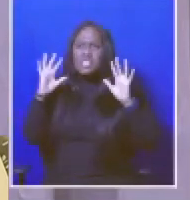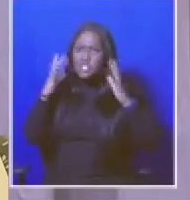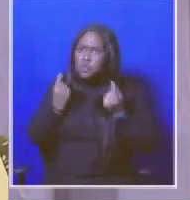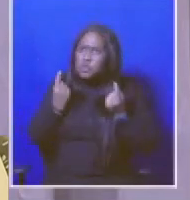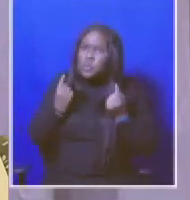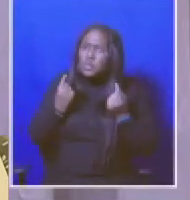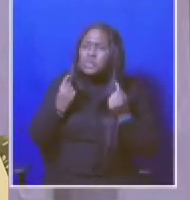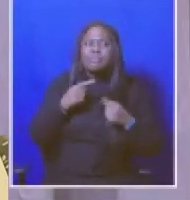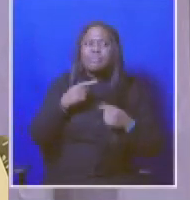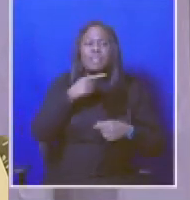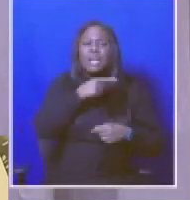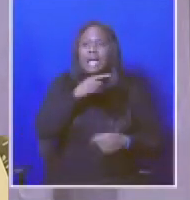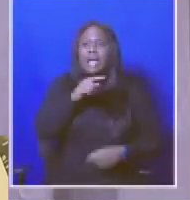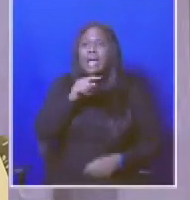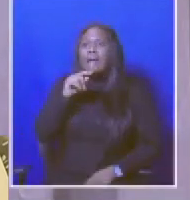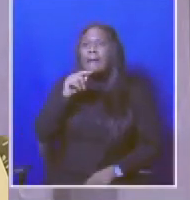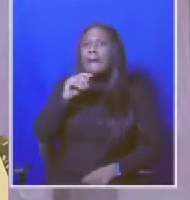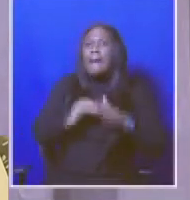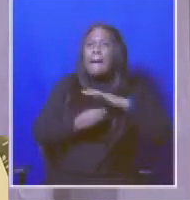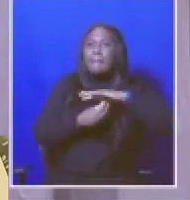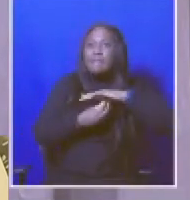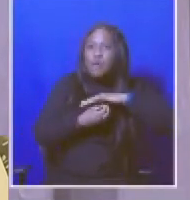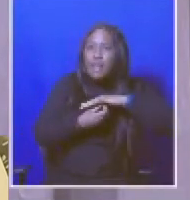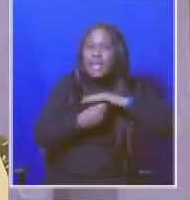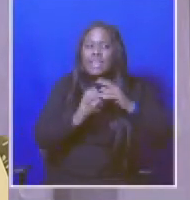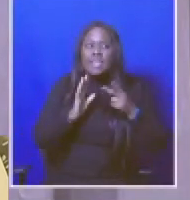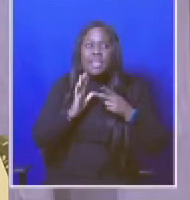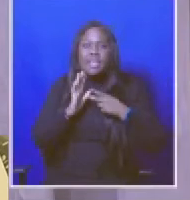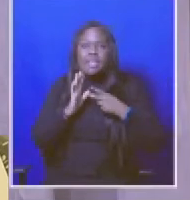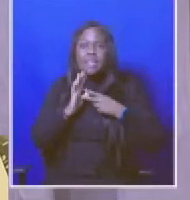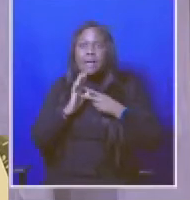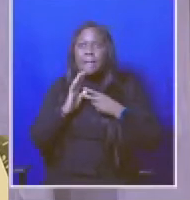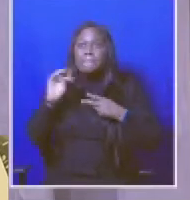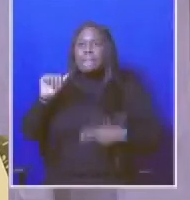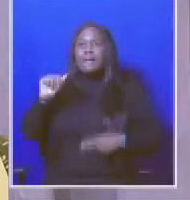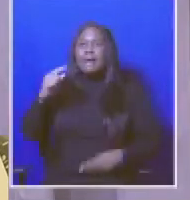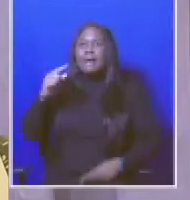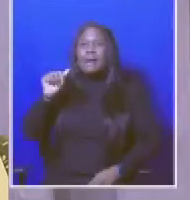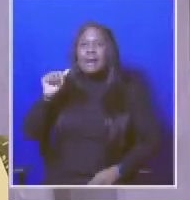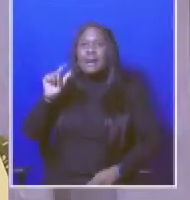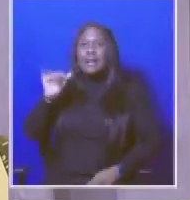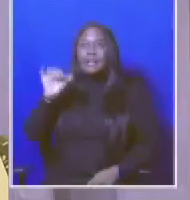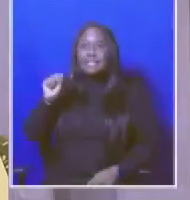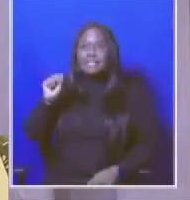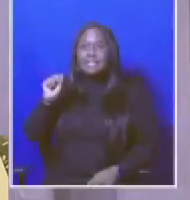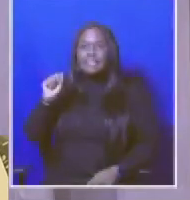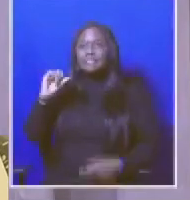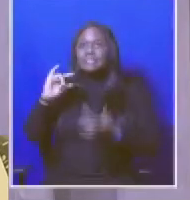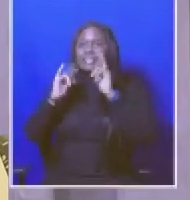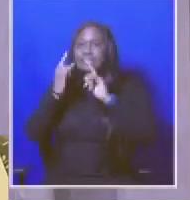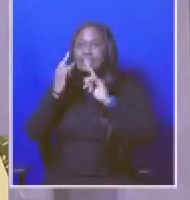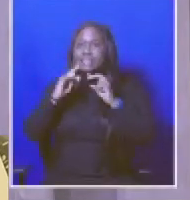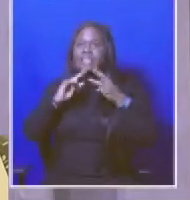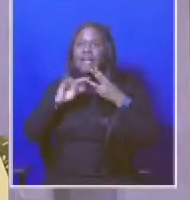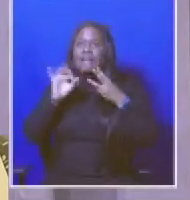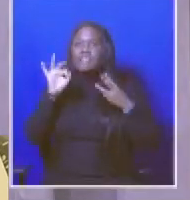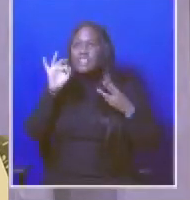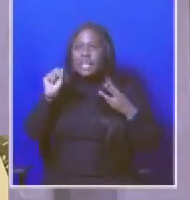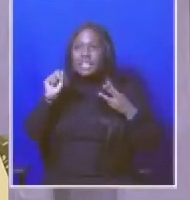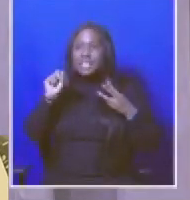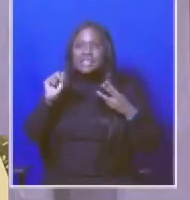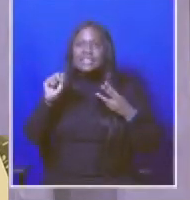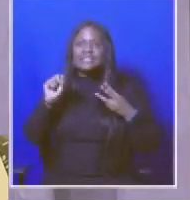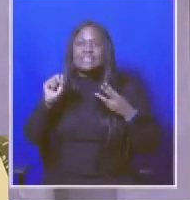like Emfuleni, at some point Mohali City, and now in the Free State,